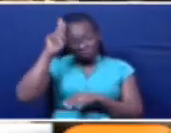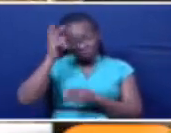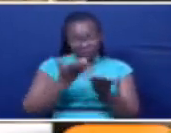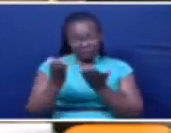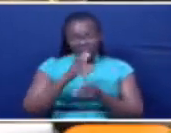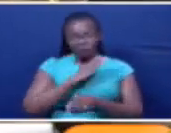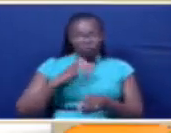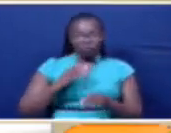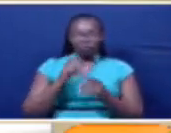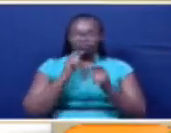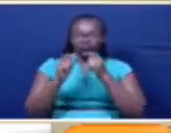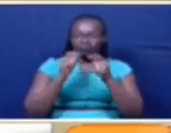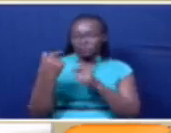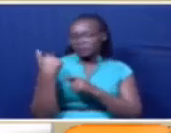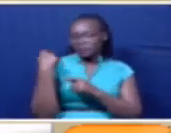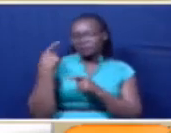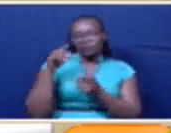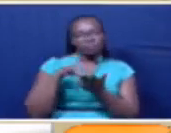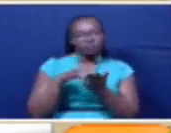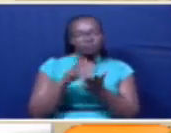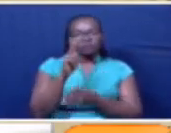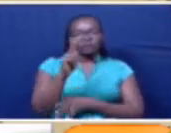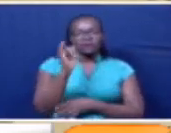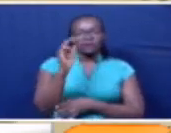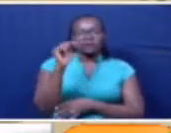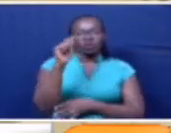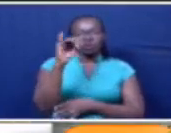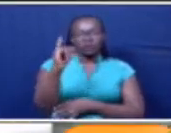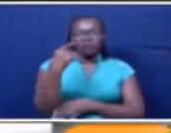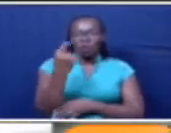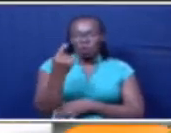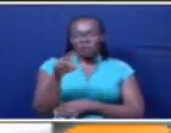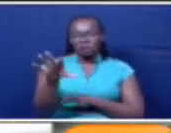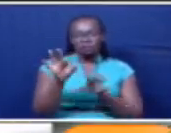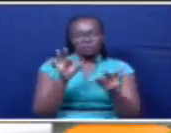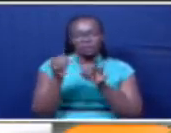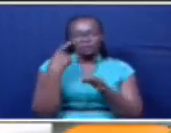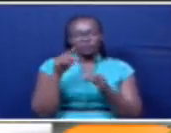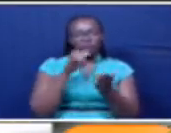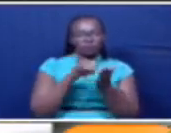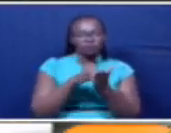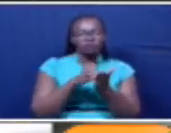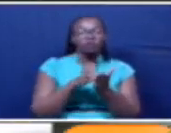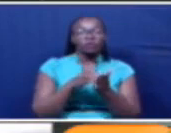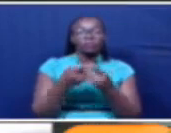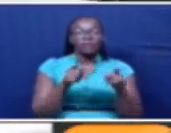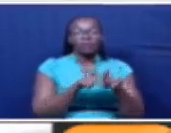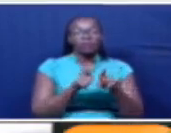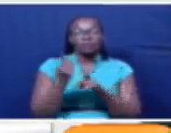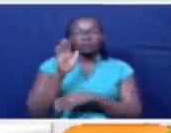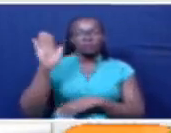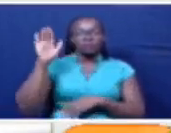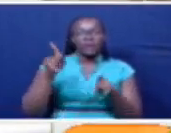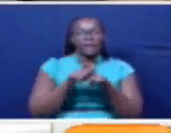interviewed him yesterday for the position. Kinoti was the only candidate shortlisted for the position. Noor Gabow was also sworn in as the